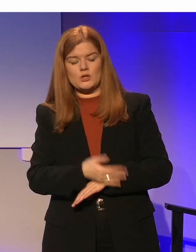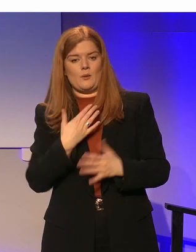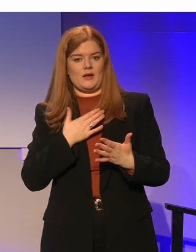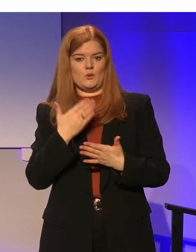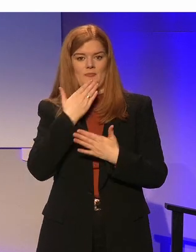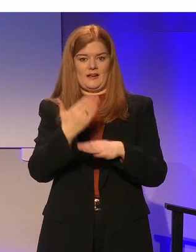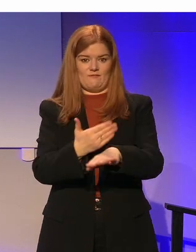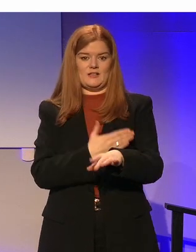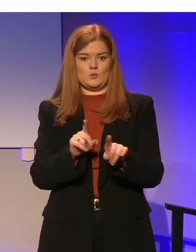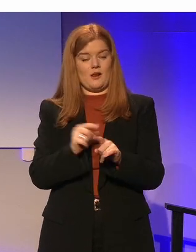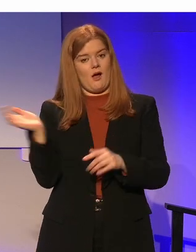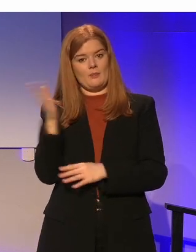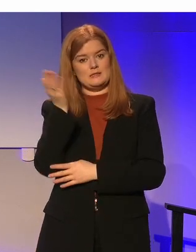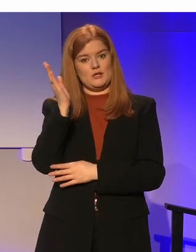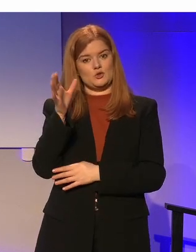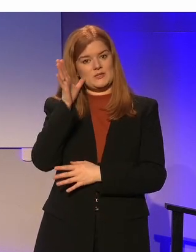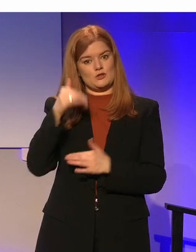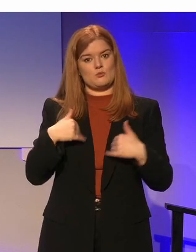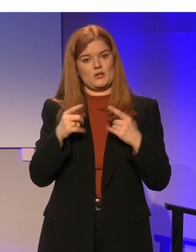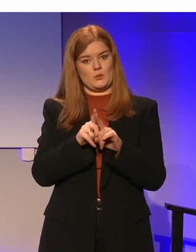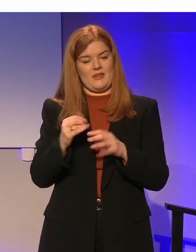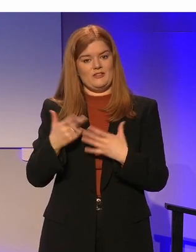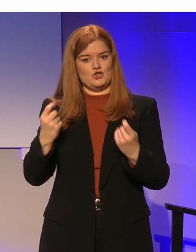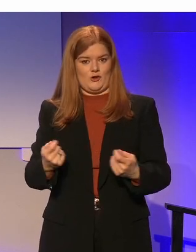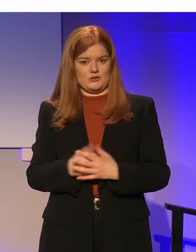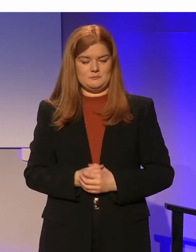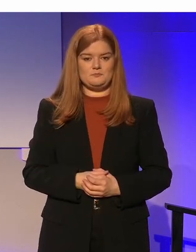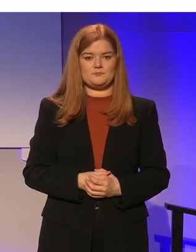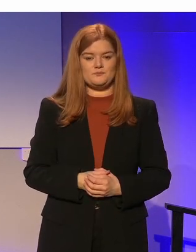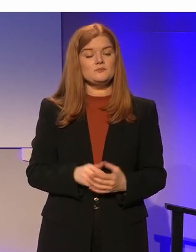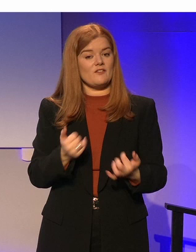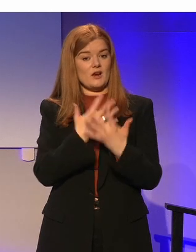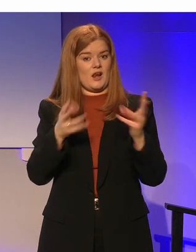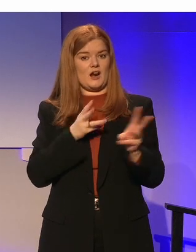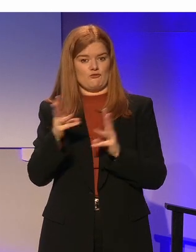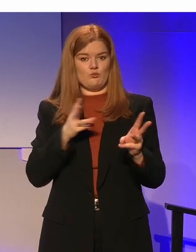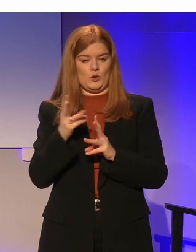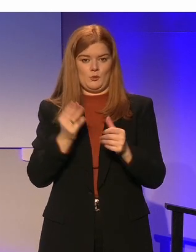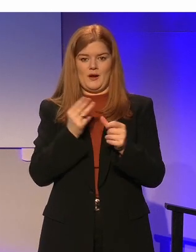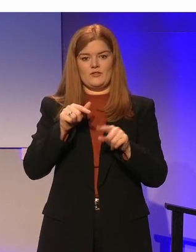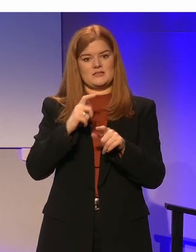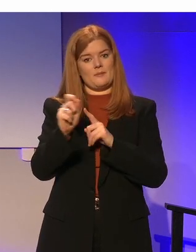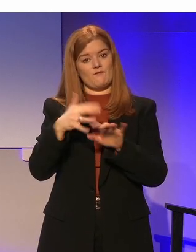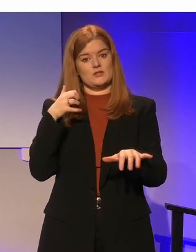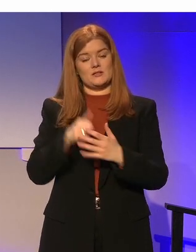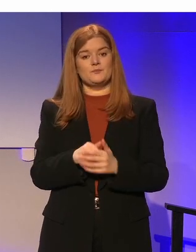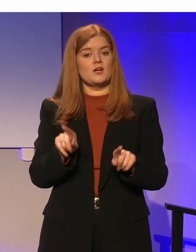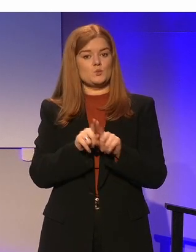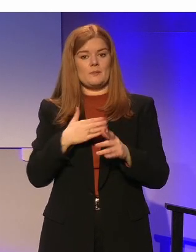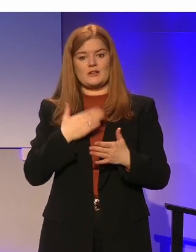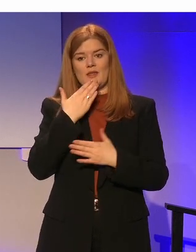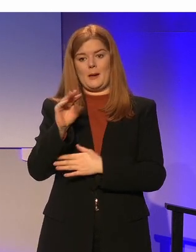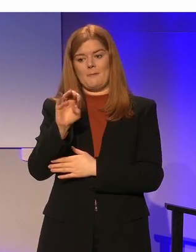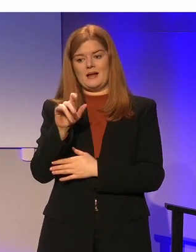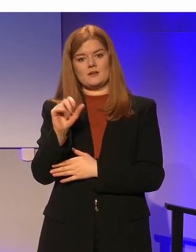thank in advance all the speakers that you're going to hear this morning as well, and the chairs. There's a lot of work goes into this. I'm also going to thank